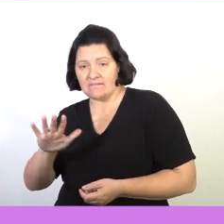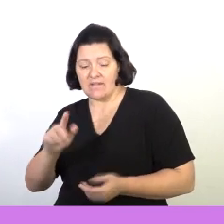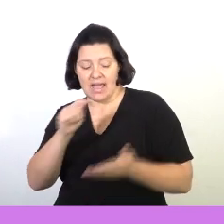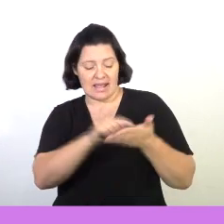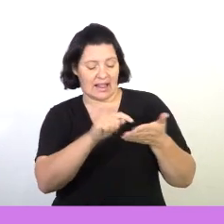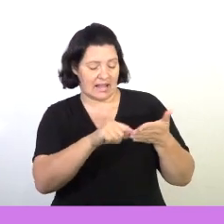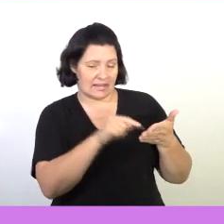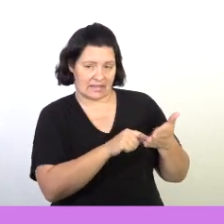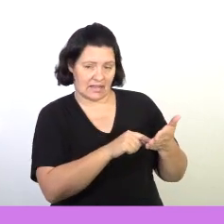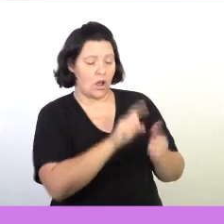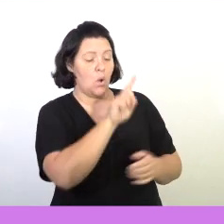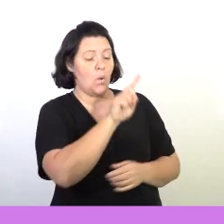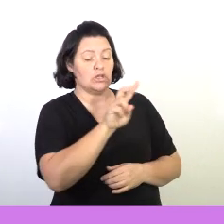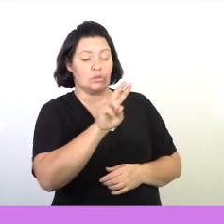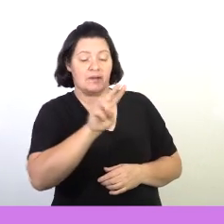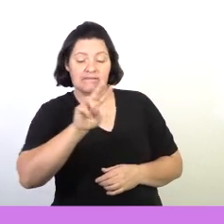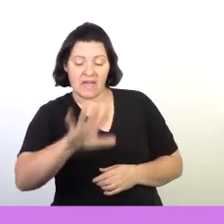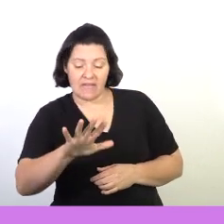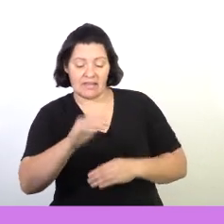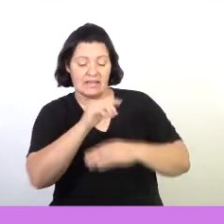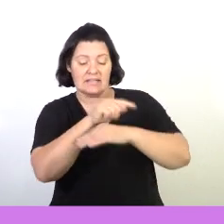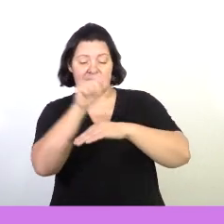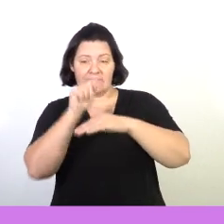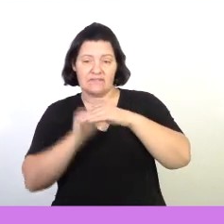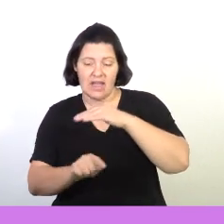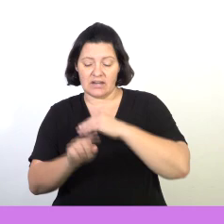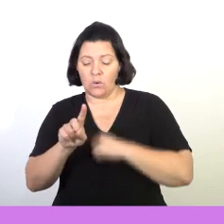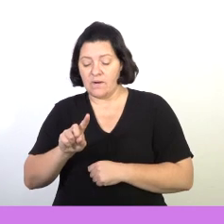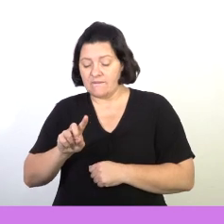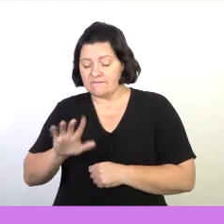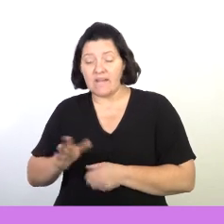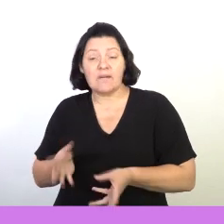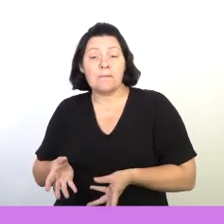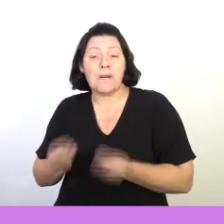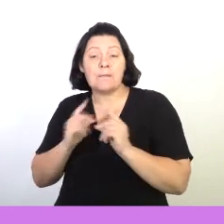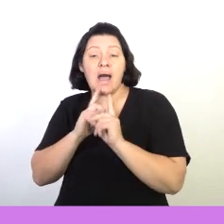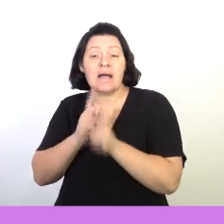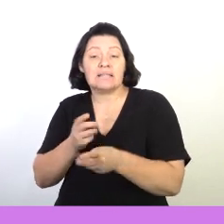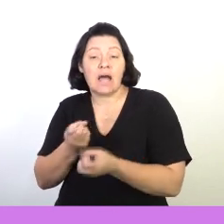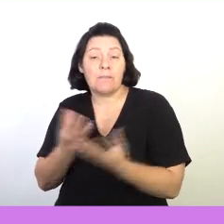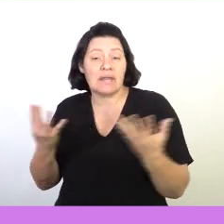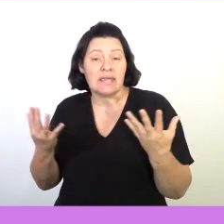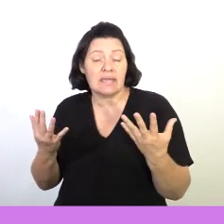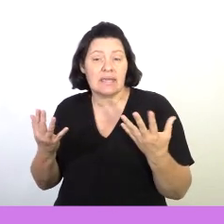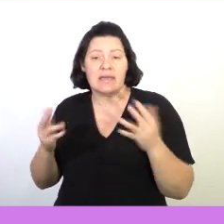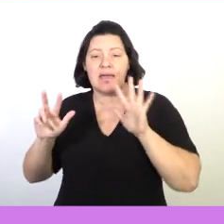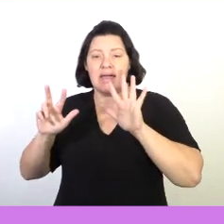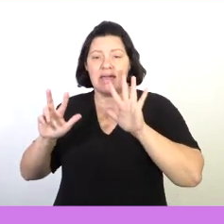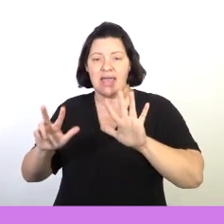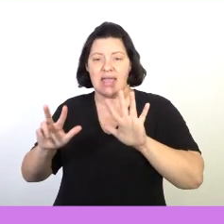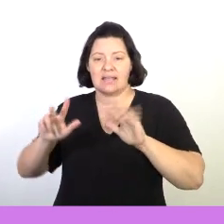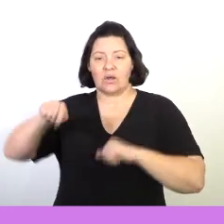our calculators for this one. 125 divided by 15, it gives us